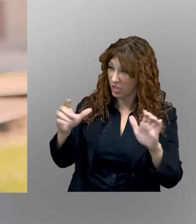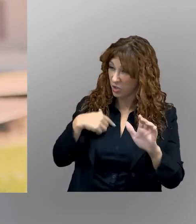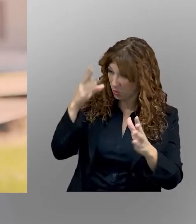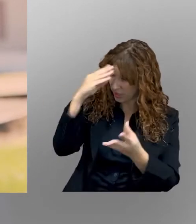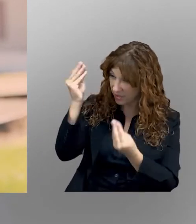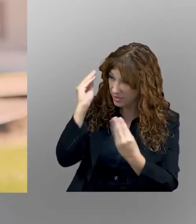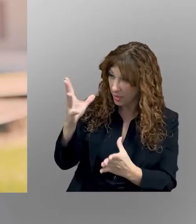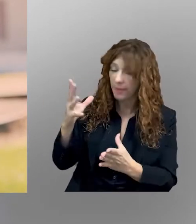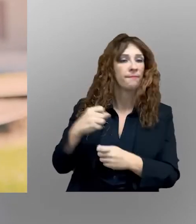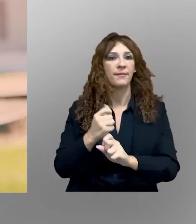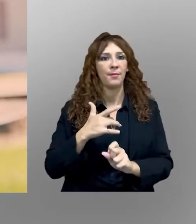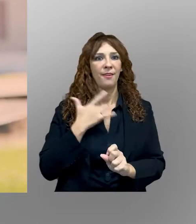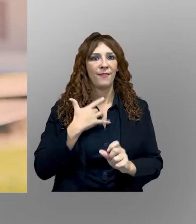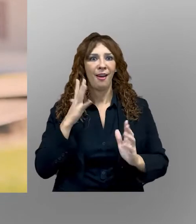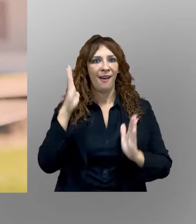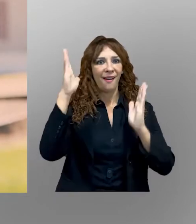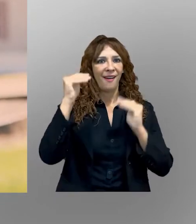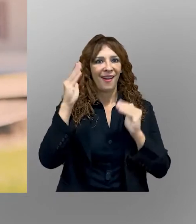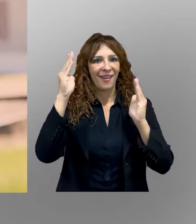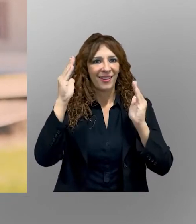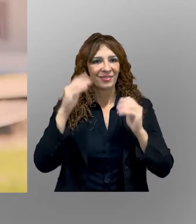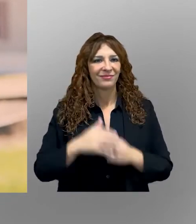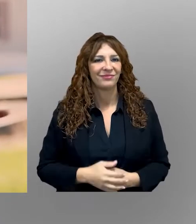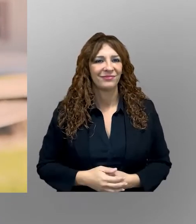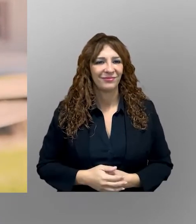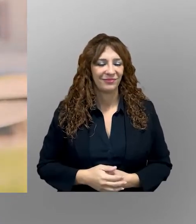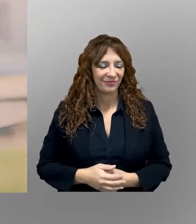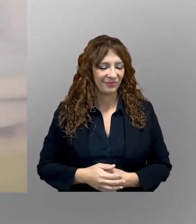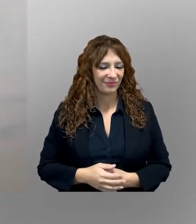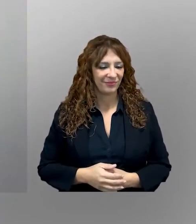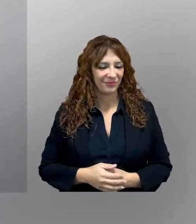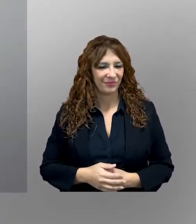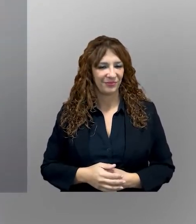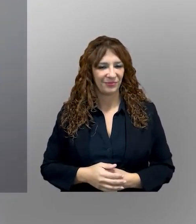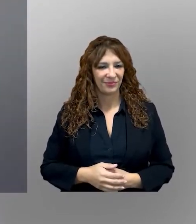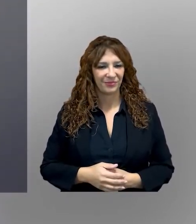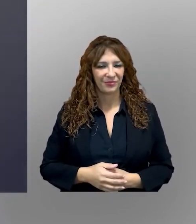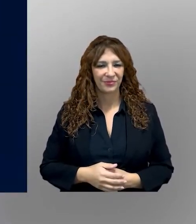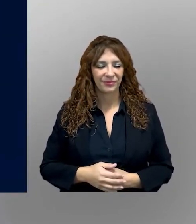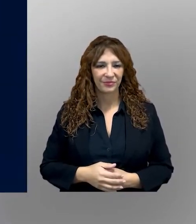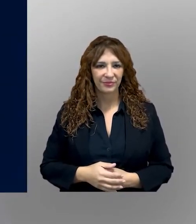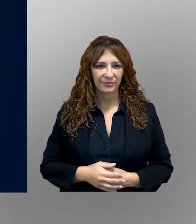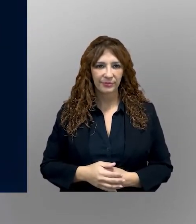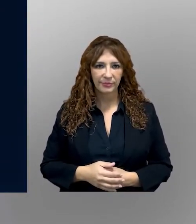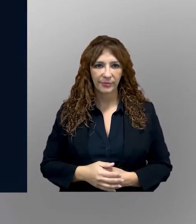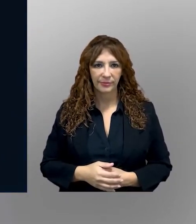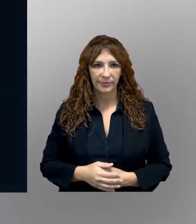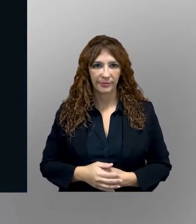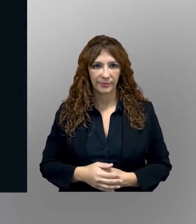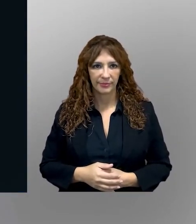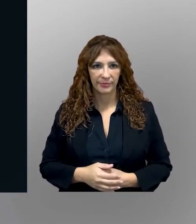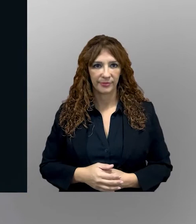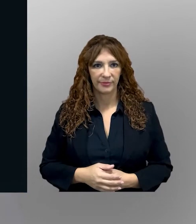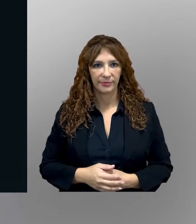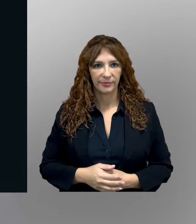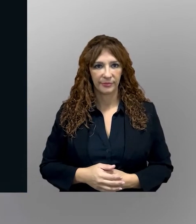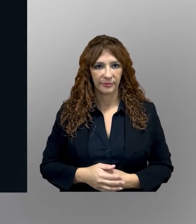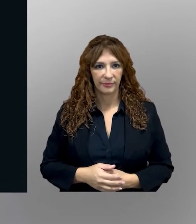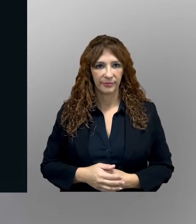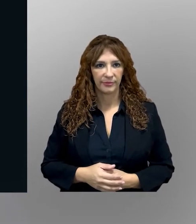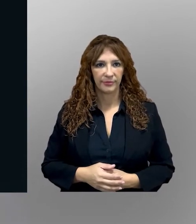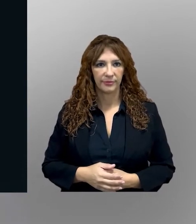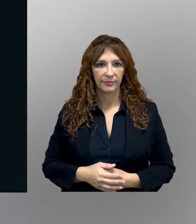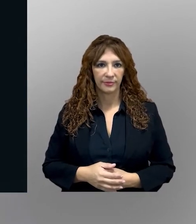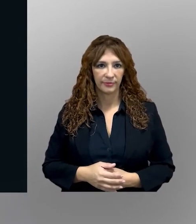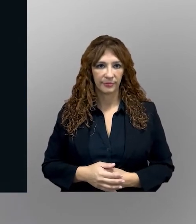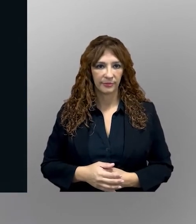taking action into what I'm saying, it just made me feel like I had hope. Equip for Equality report on Northern Illinois Academy. Excerpts from witness